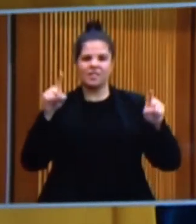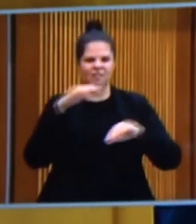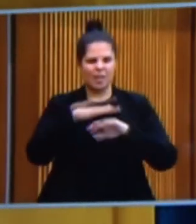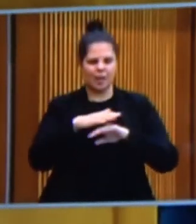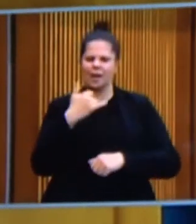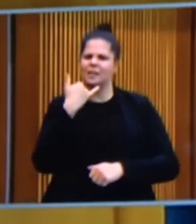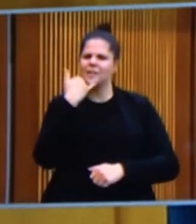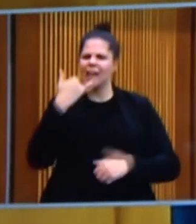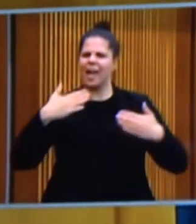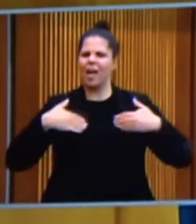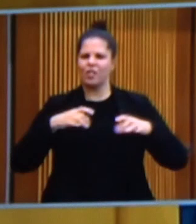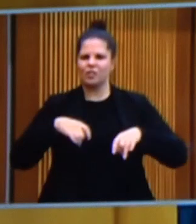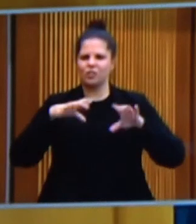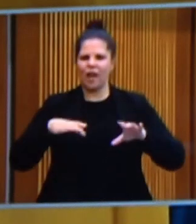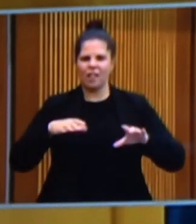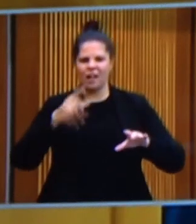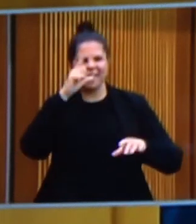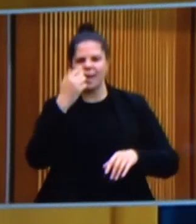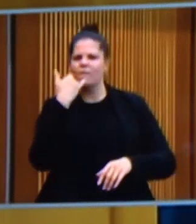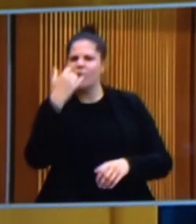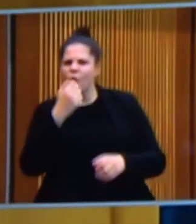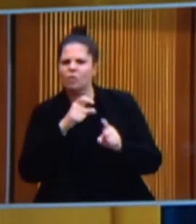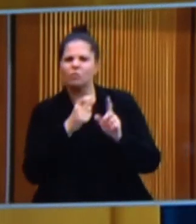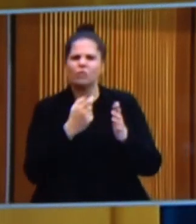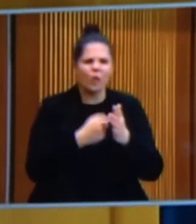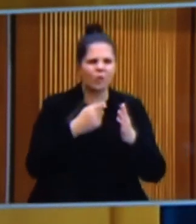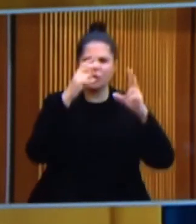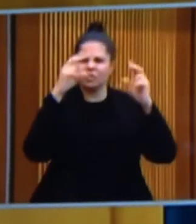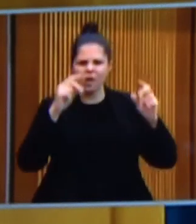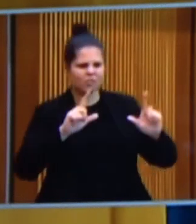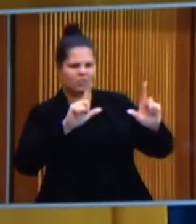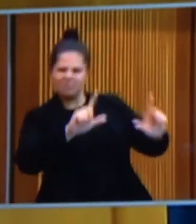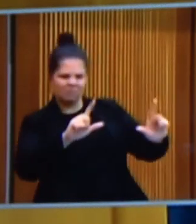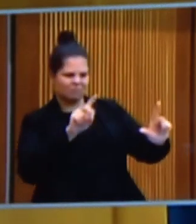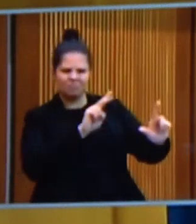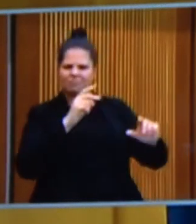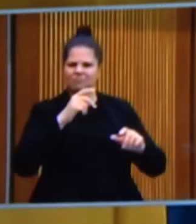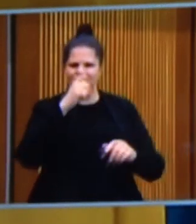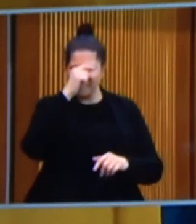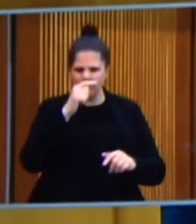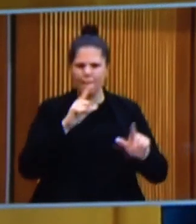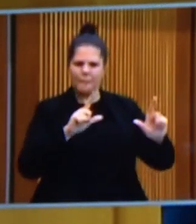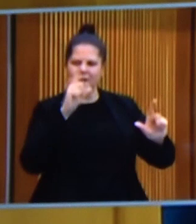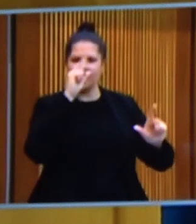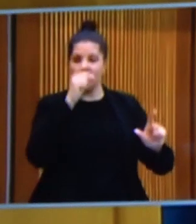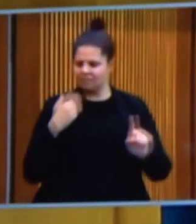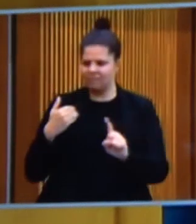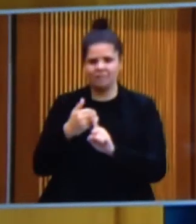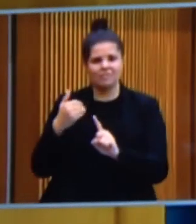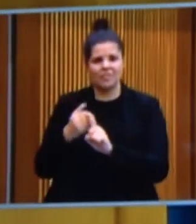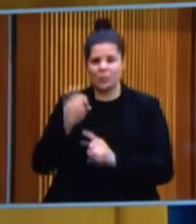for Australians. In other words, we rebuilt Medicare over the course of the last 10